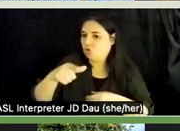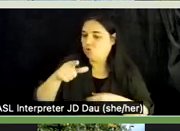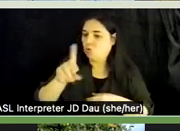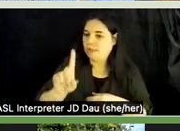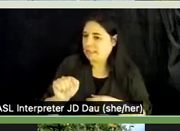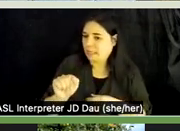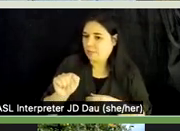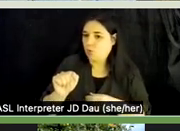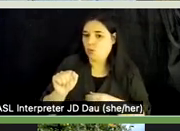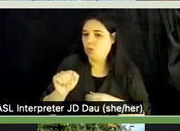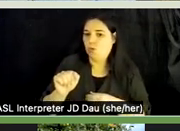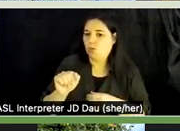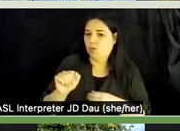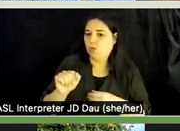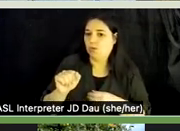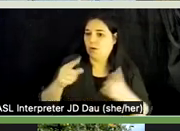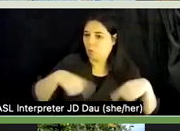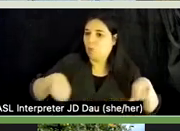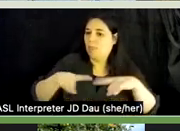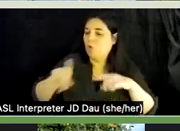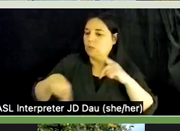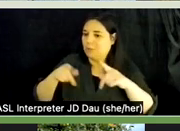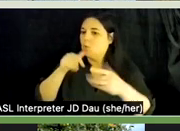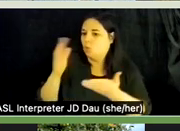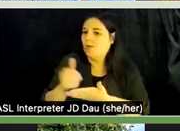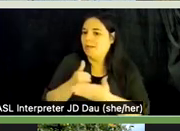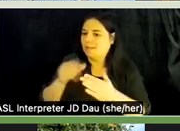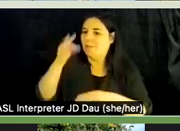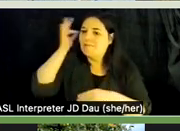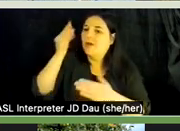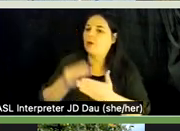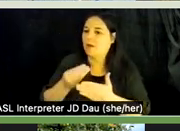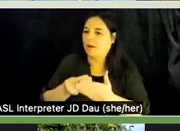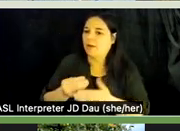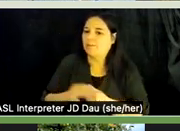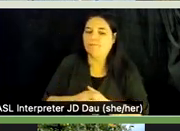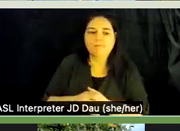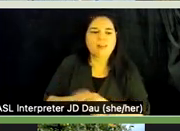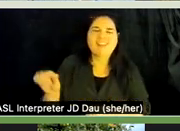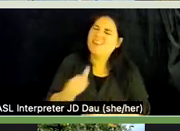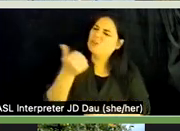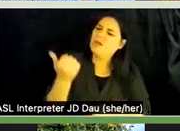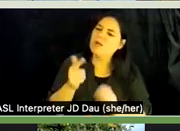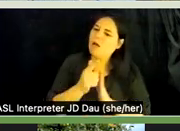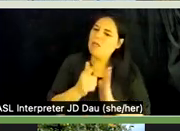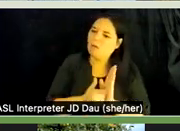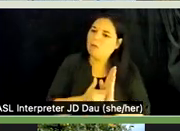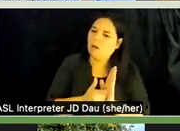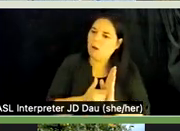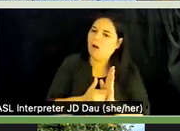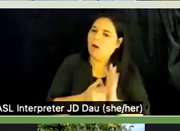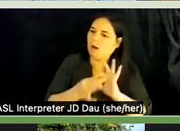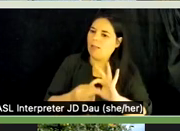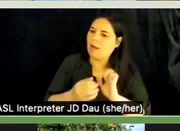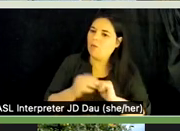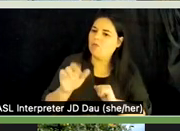by recipients of federal funds. There's a similar law relating to race or